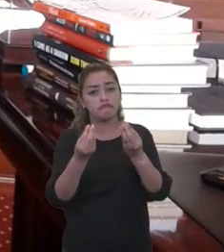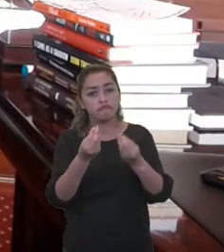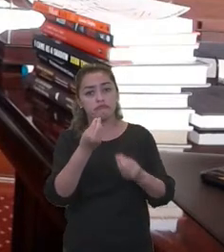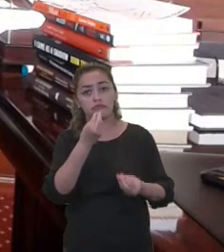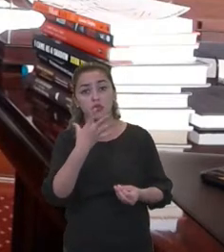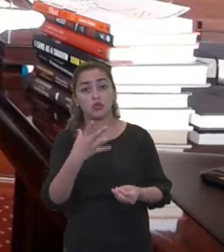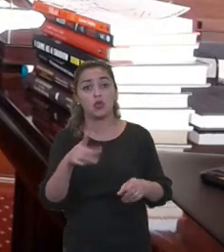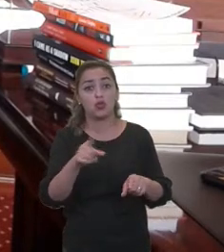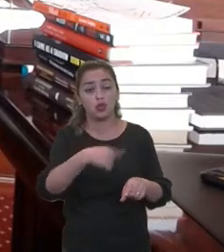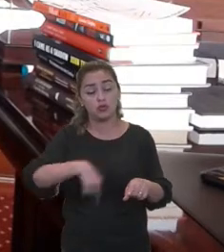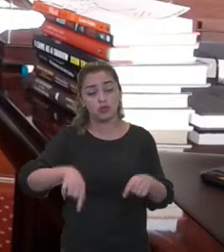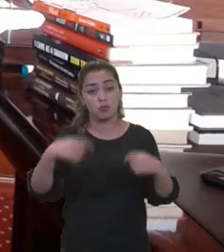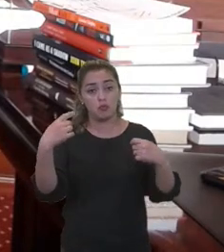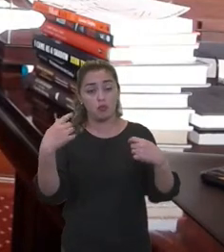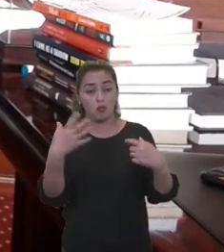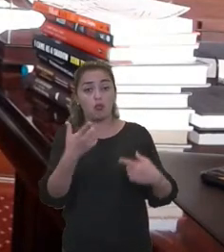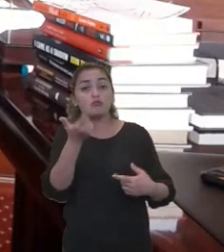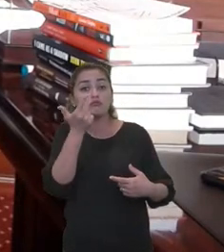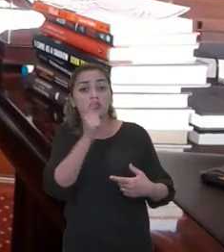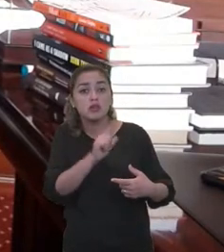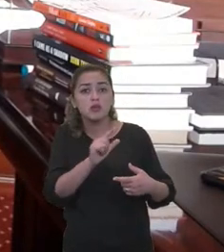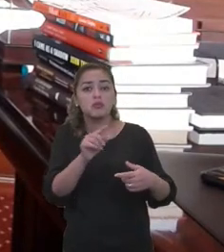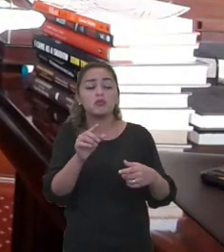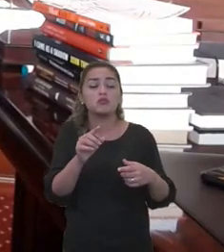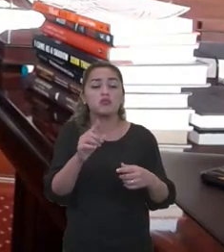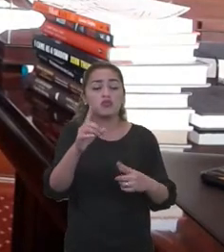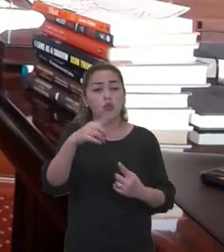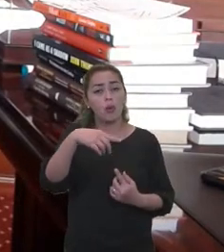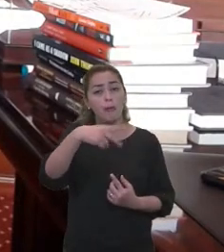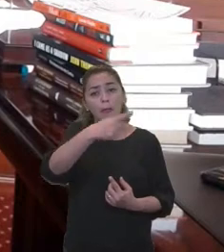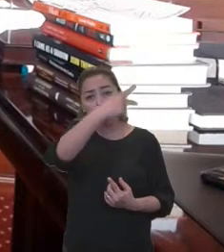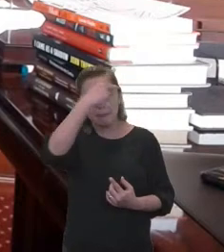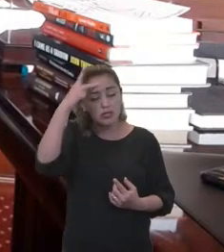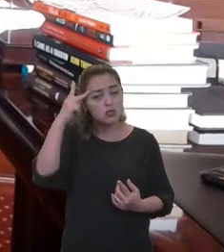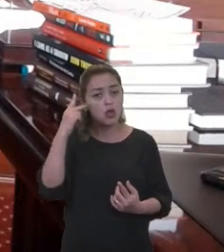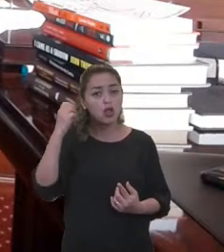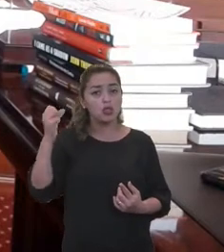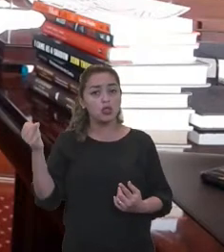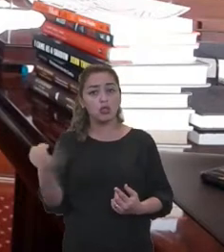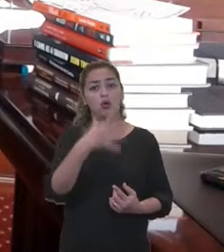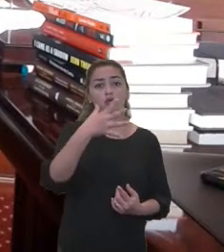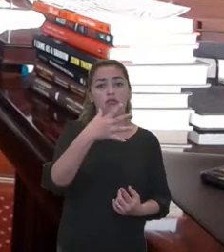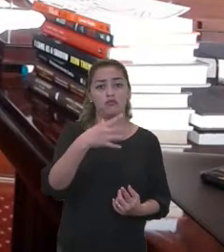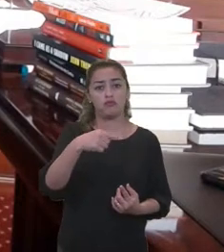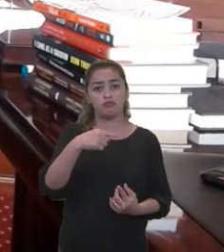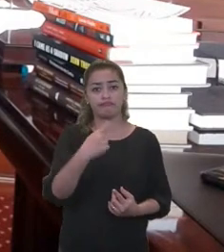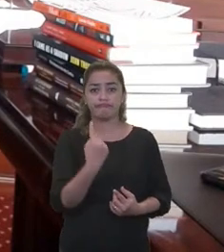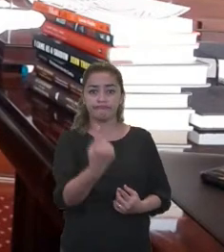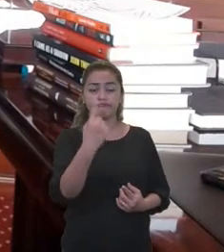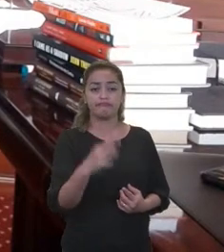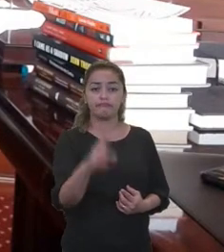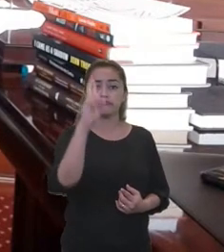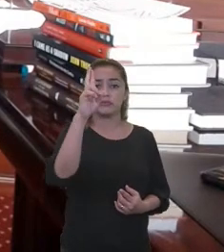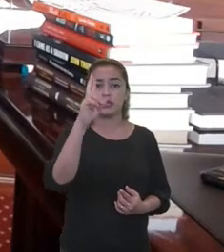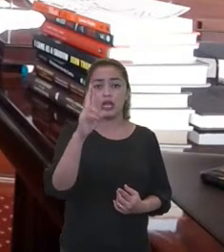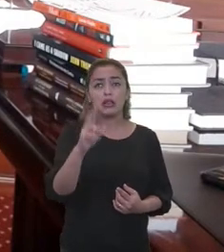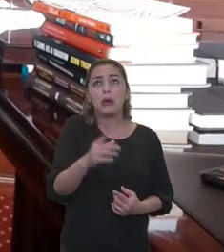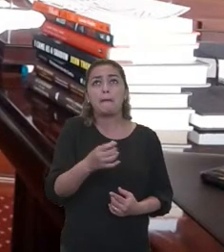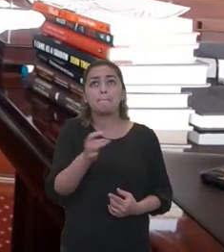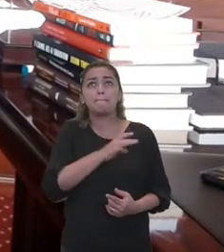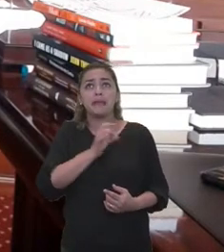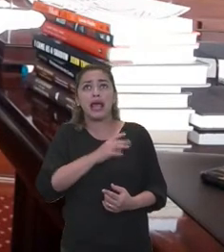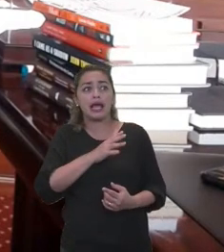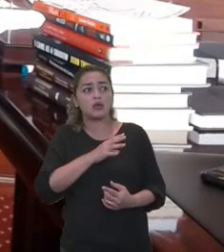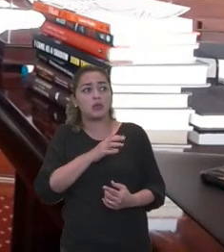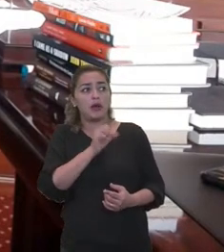organization and putting new leaders in place, not being afraid to say goodbye to people that didn't share our values, and to promote and